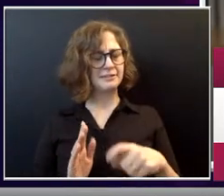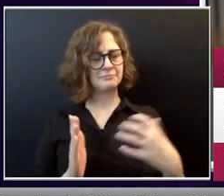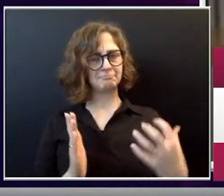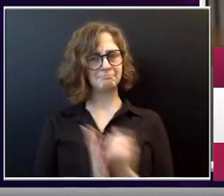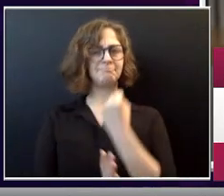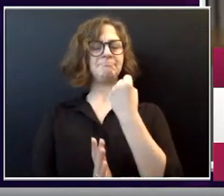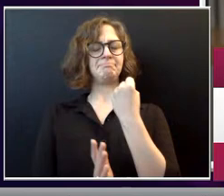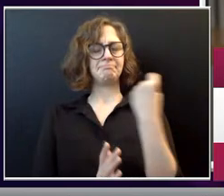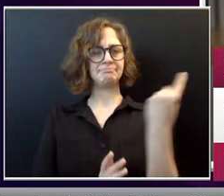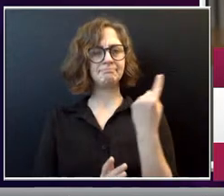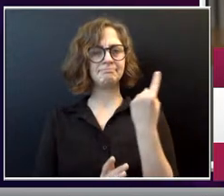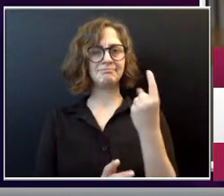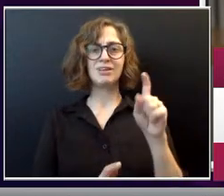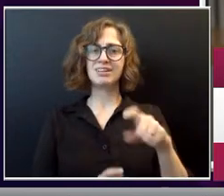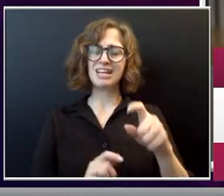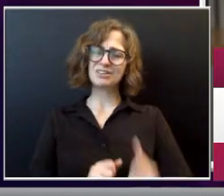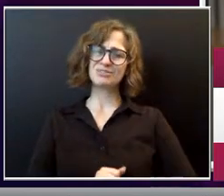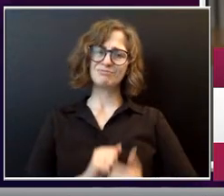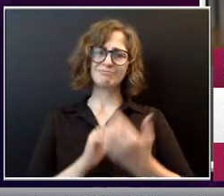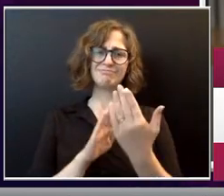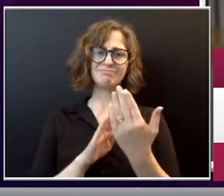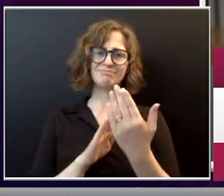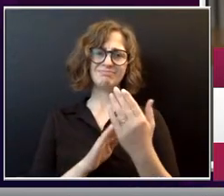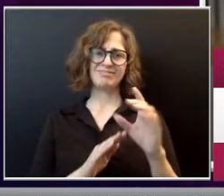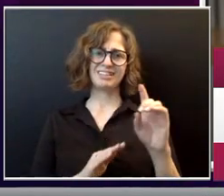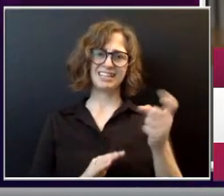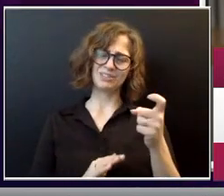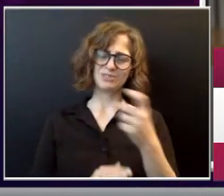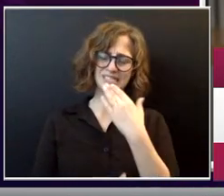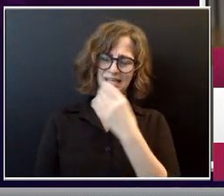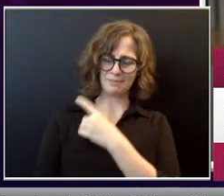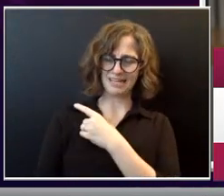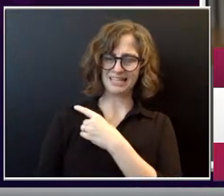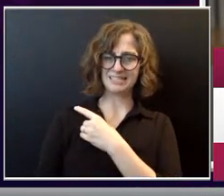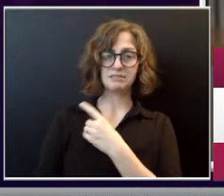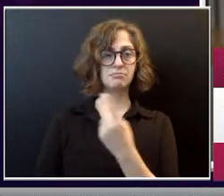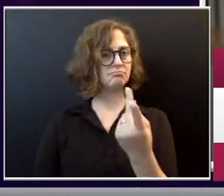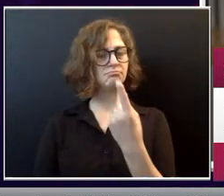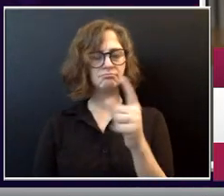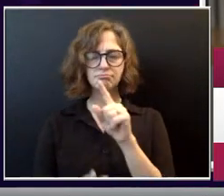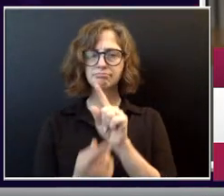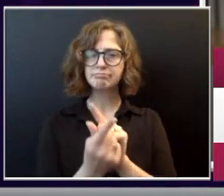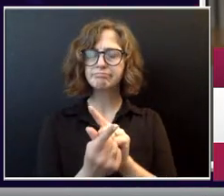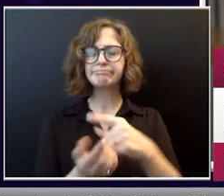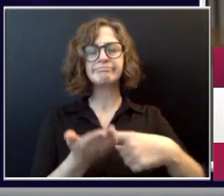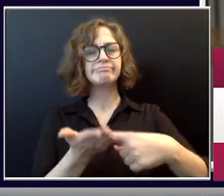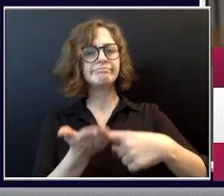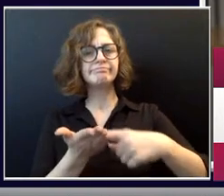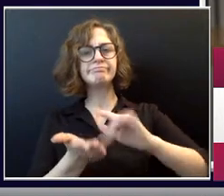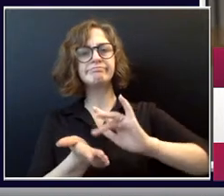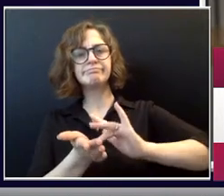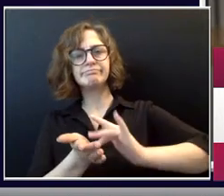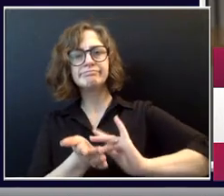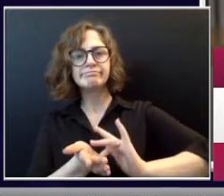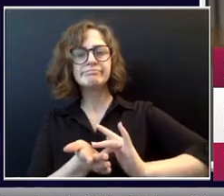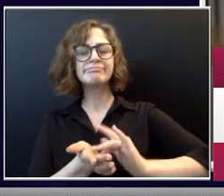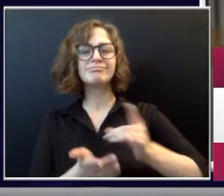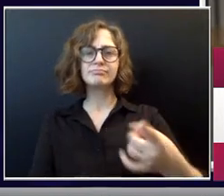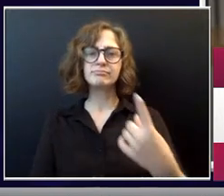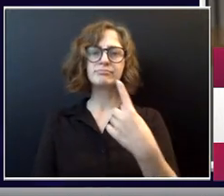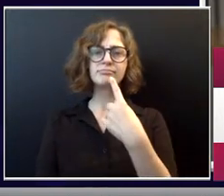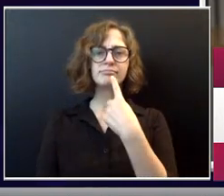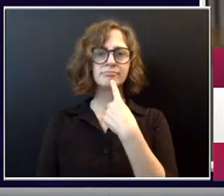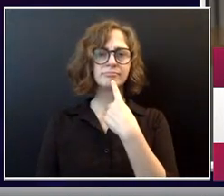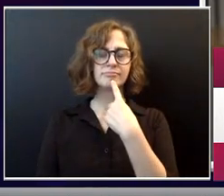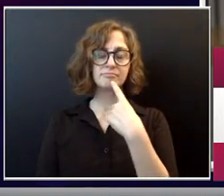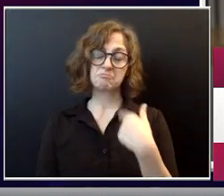face the diagnosis of diabetes. And you and I met and we talked about medications and you said, I'm going to give it a try.